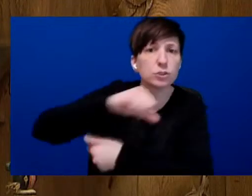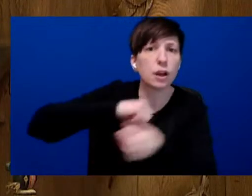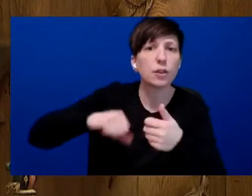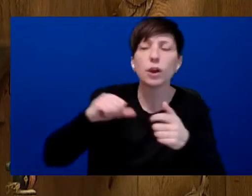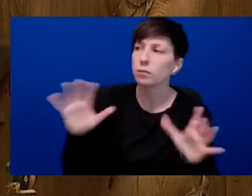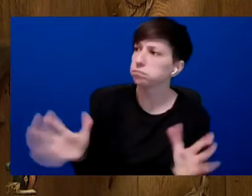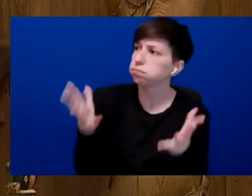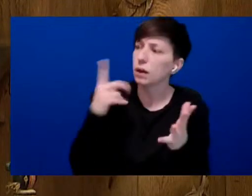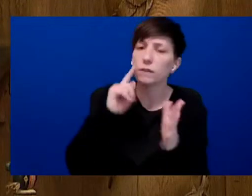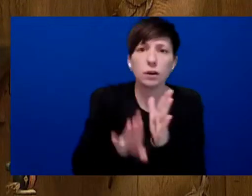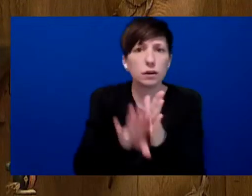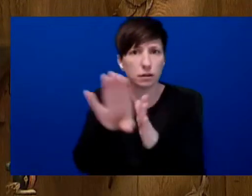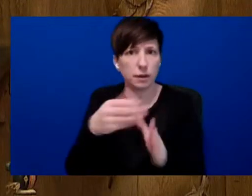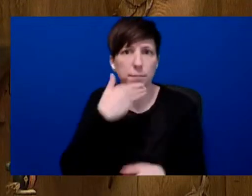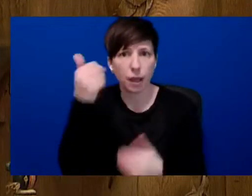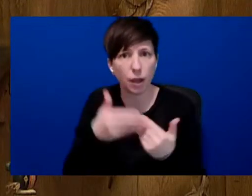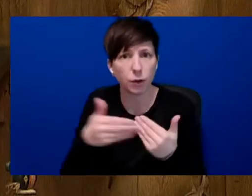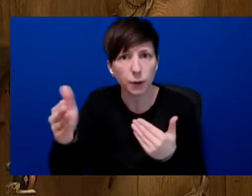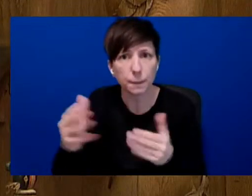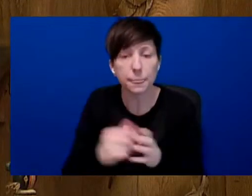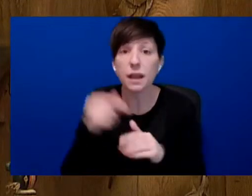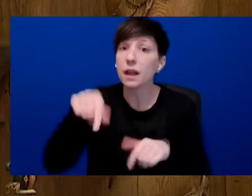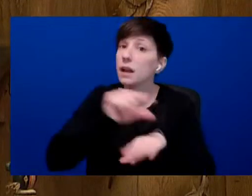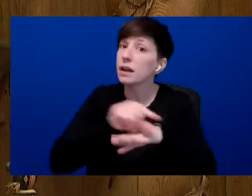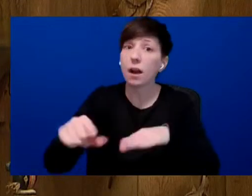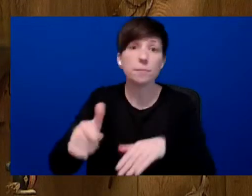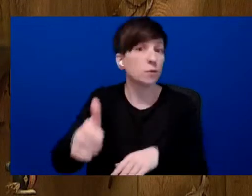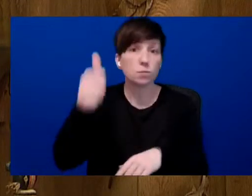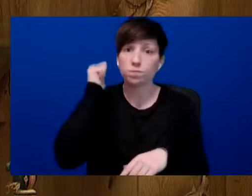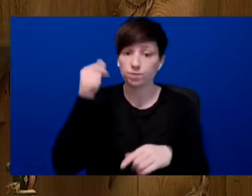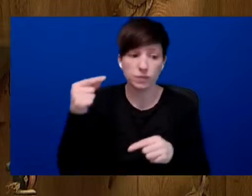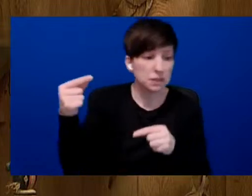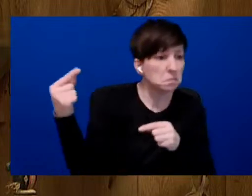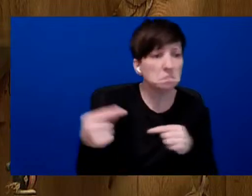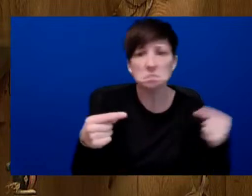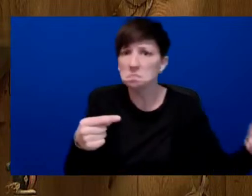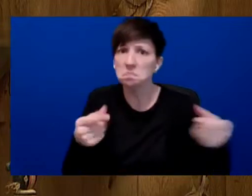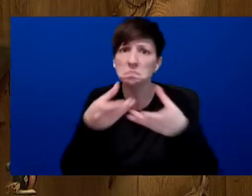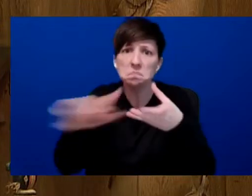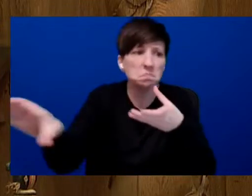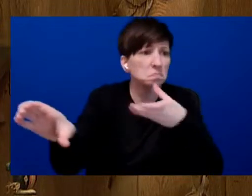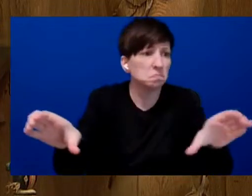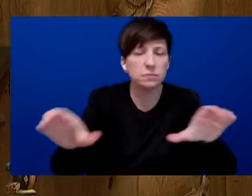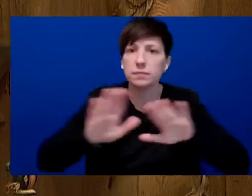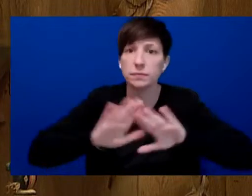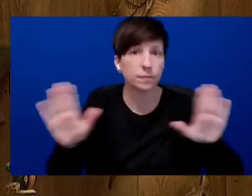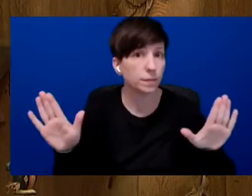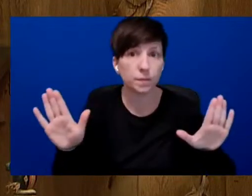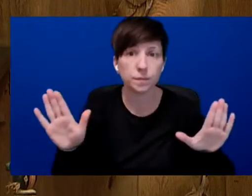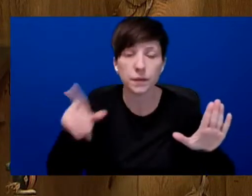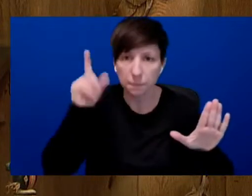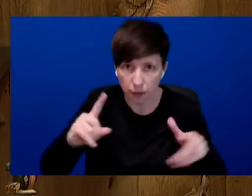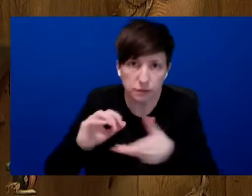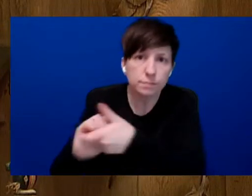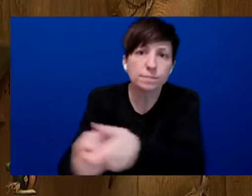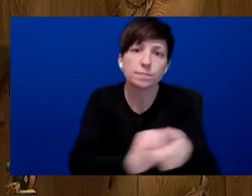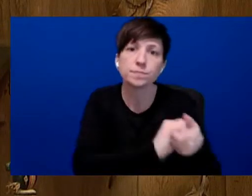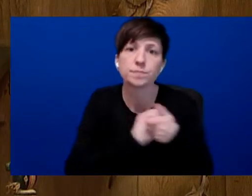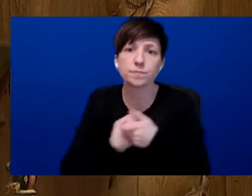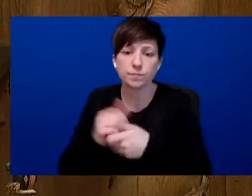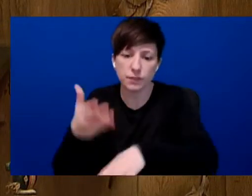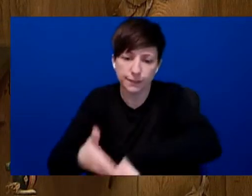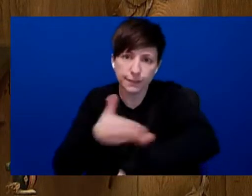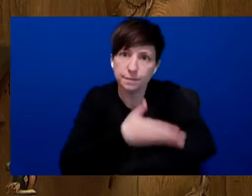to rejecting division and working to bring people together to solve problems, because here in BC, our best days are still ahead of